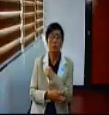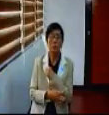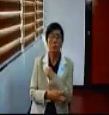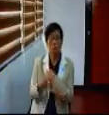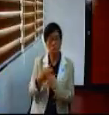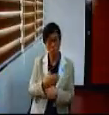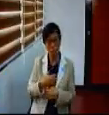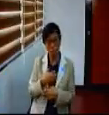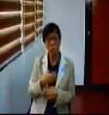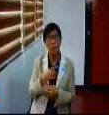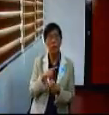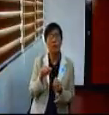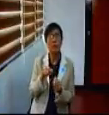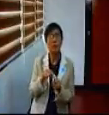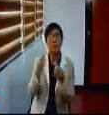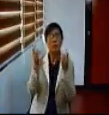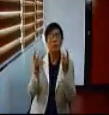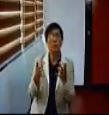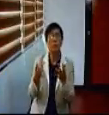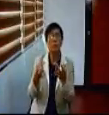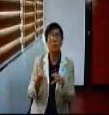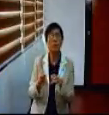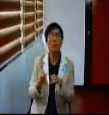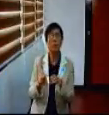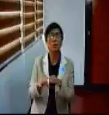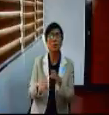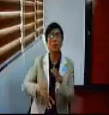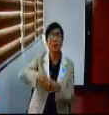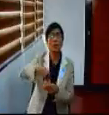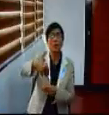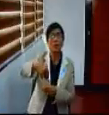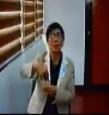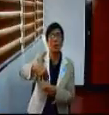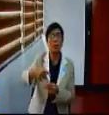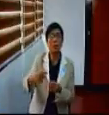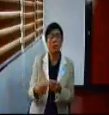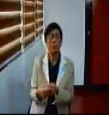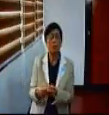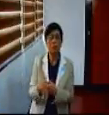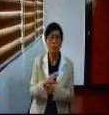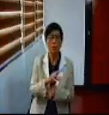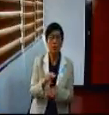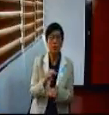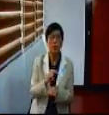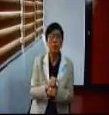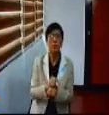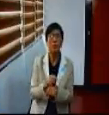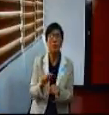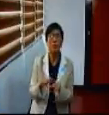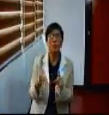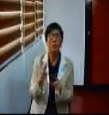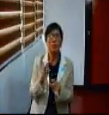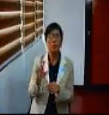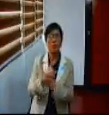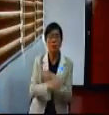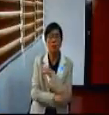complaining about harm caused outside of the jurisdiction, but by a local